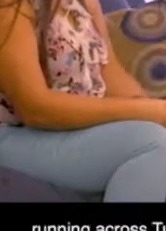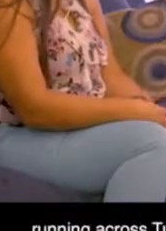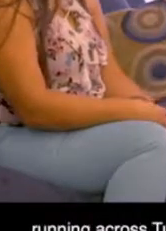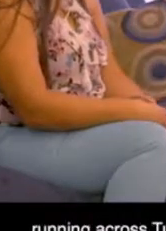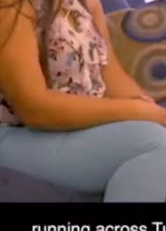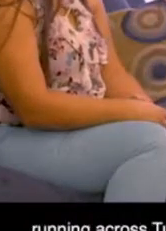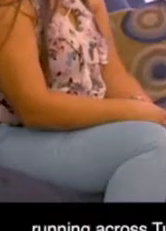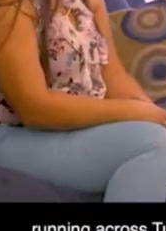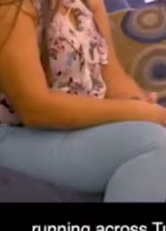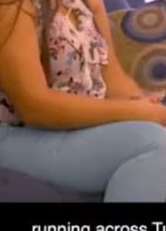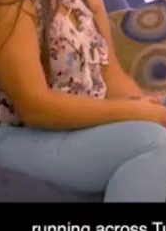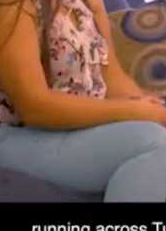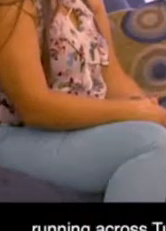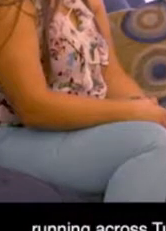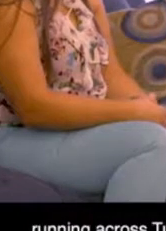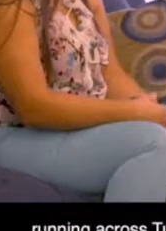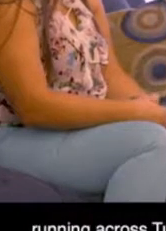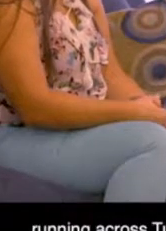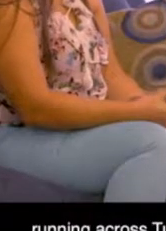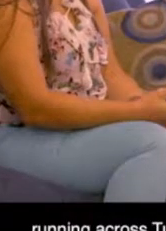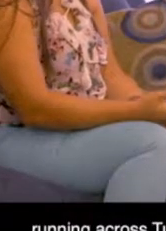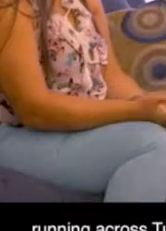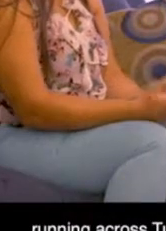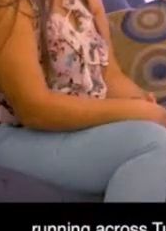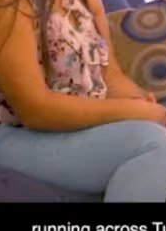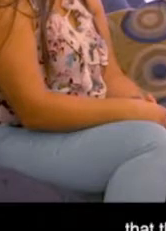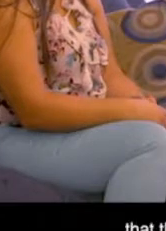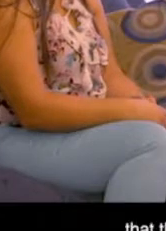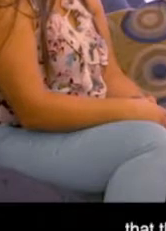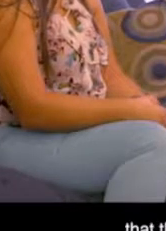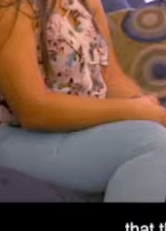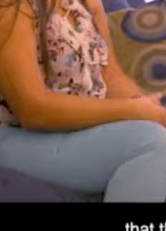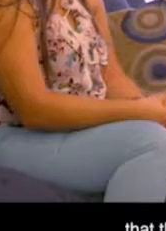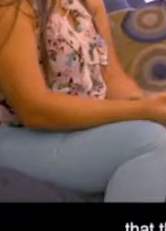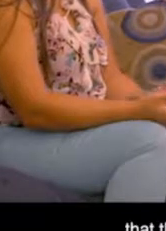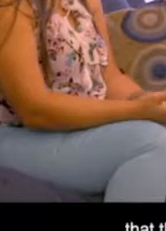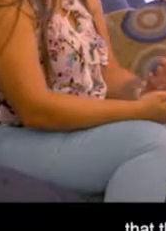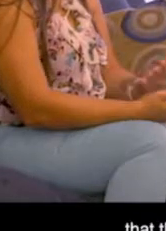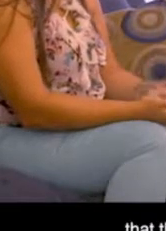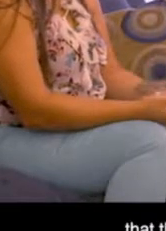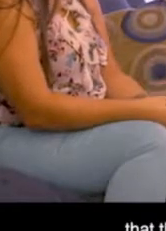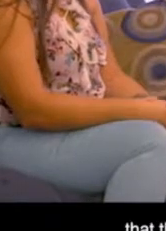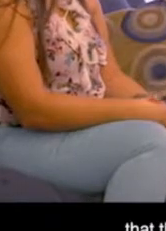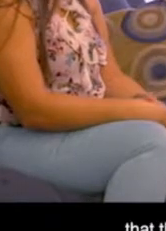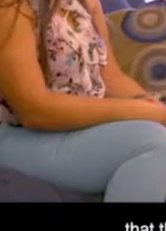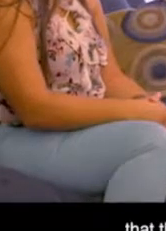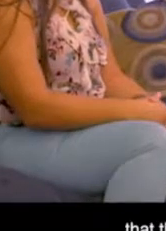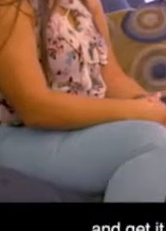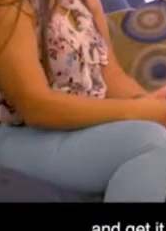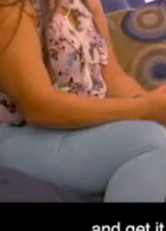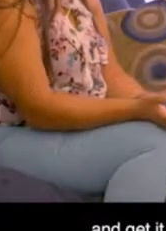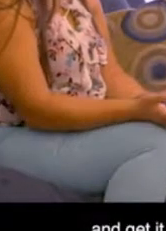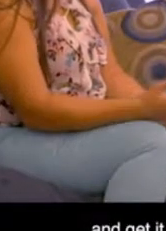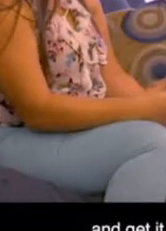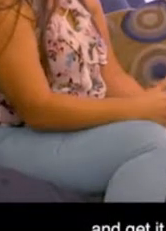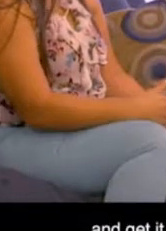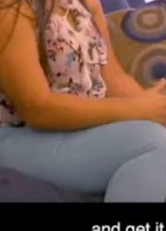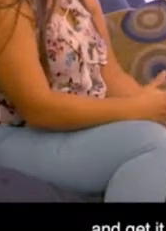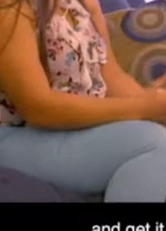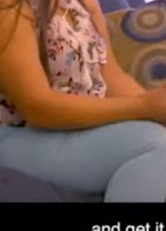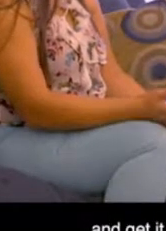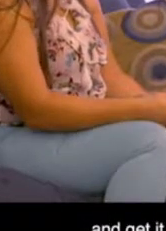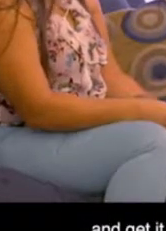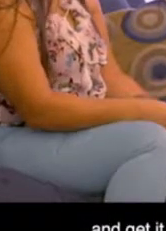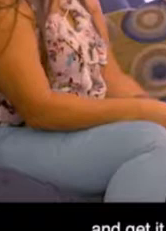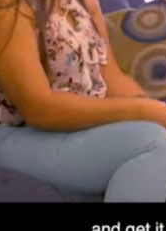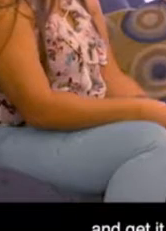Tucson everywhere to be able to take them to all the services that they would need, and to have it all in one place and get it all done,